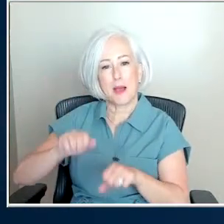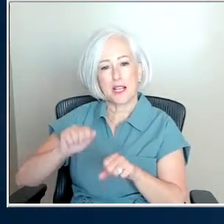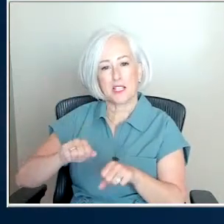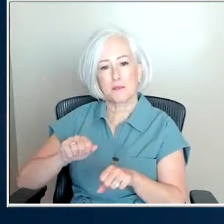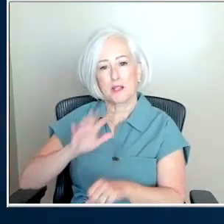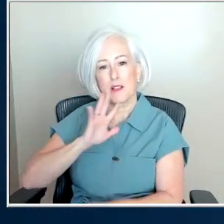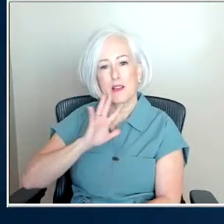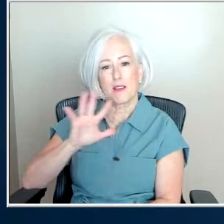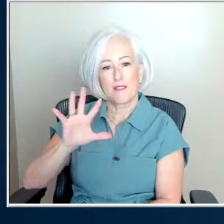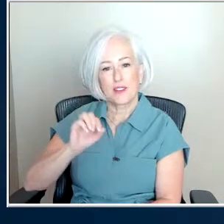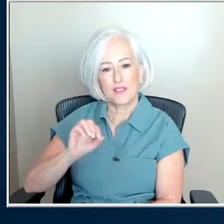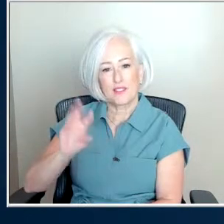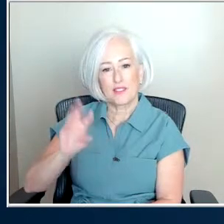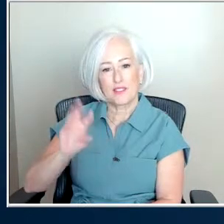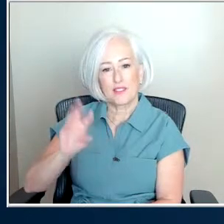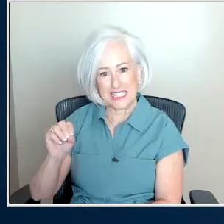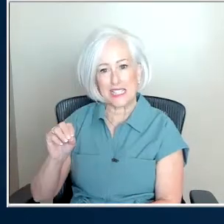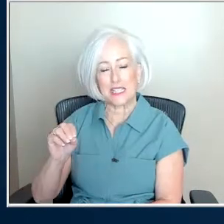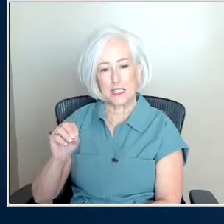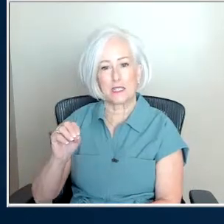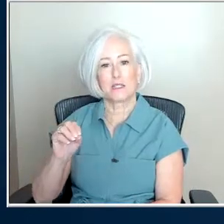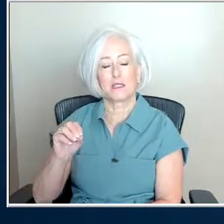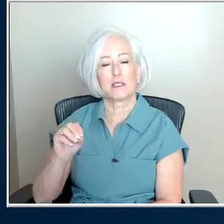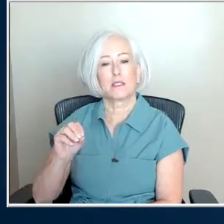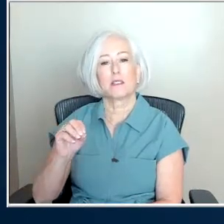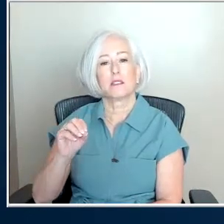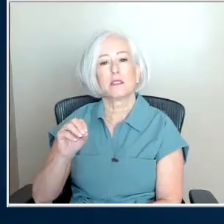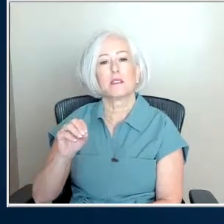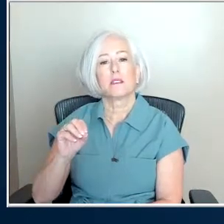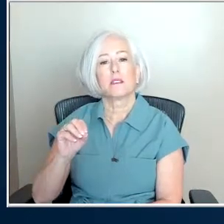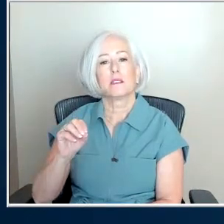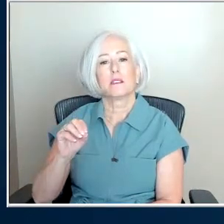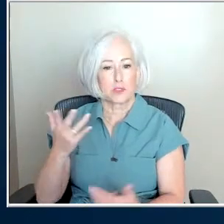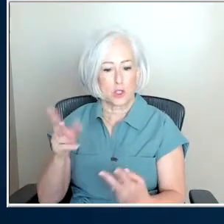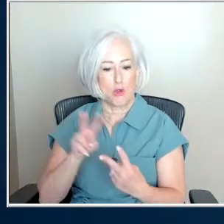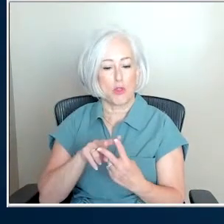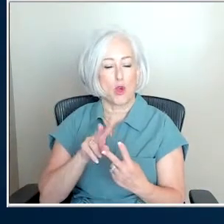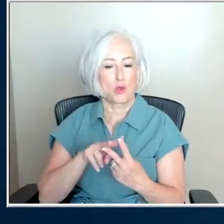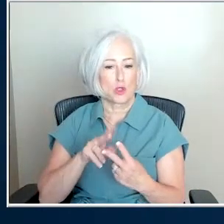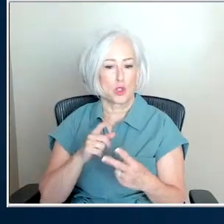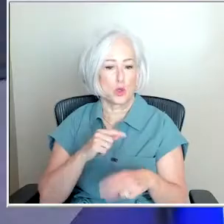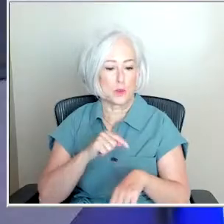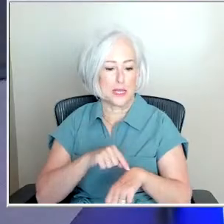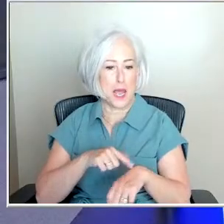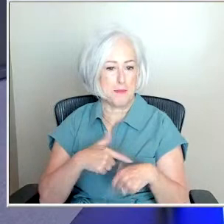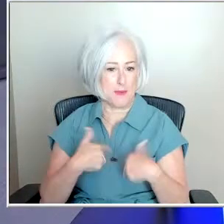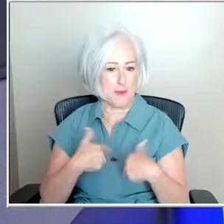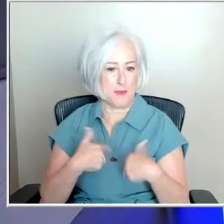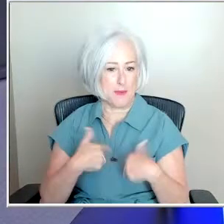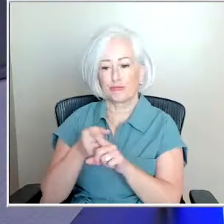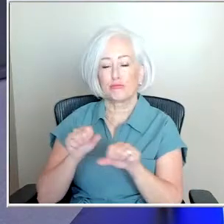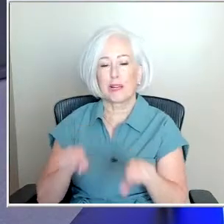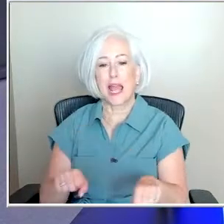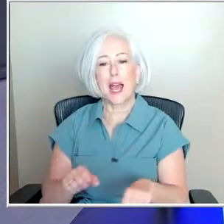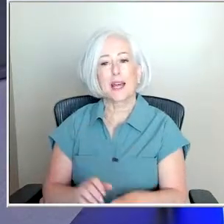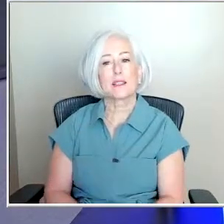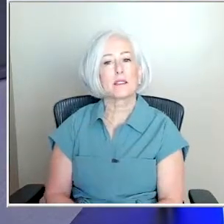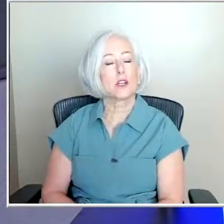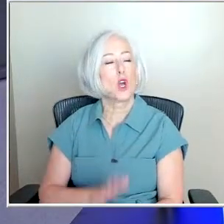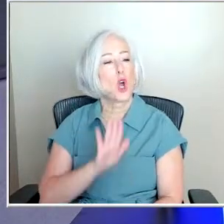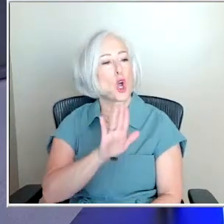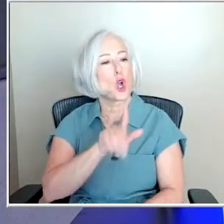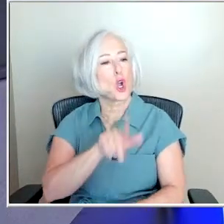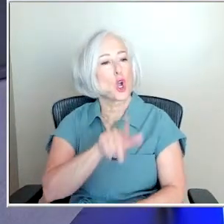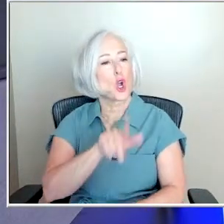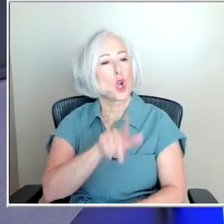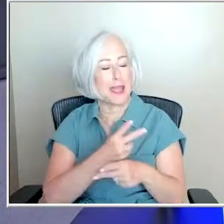60s. Also a second peak for Hodgkin's lymphoma. So what's her long-term care? What are you, I mean, I know you want to keep seeing Kaleigh